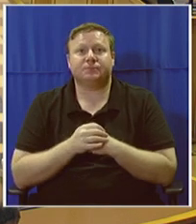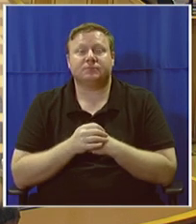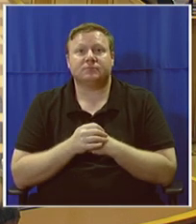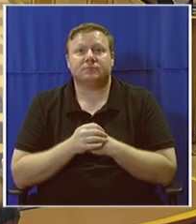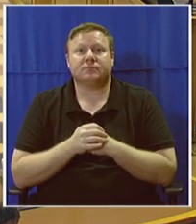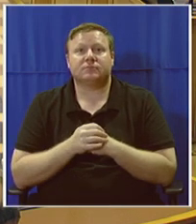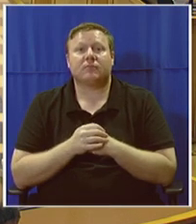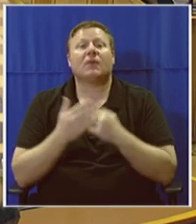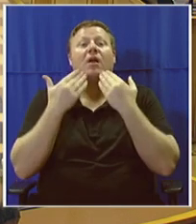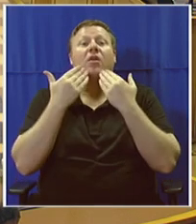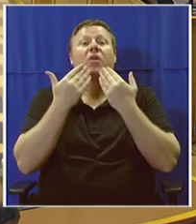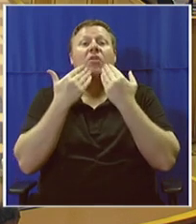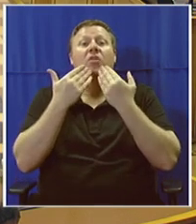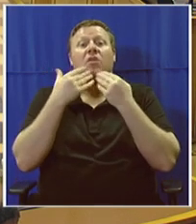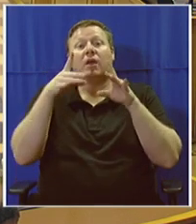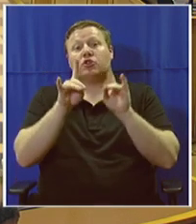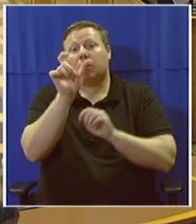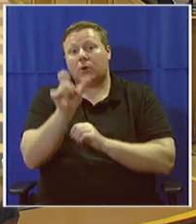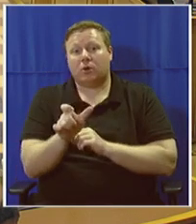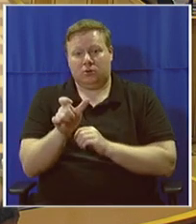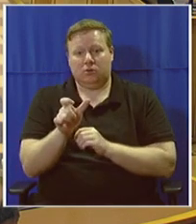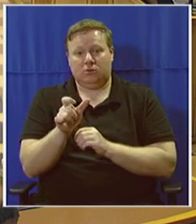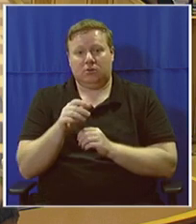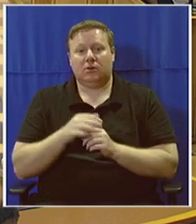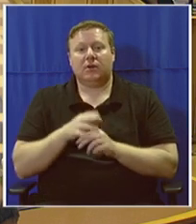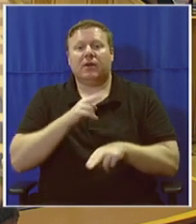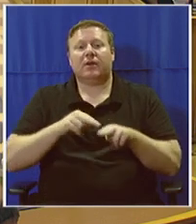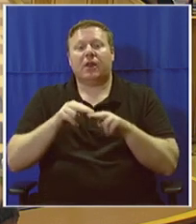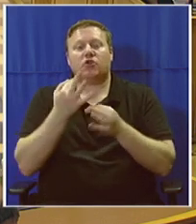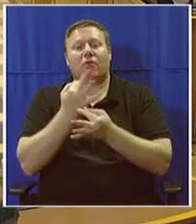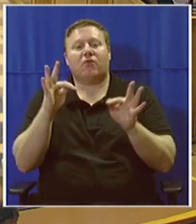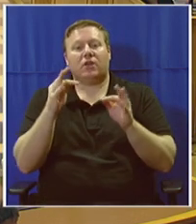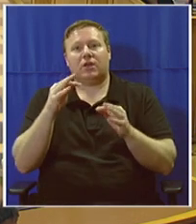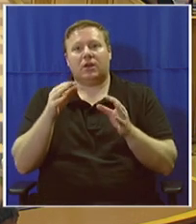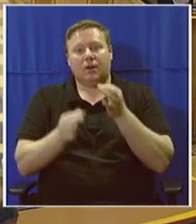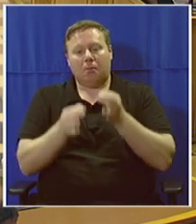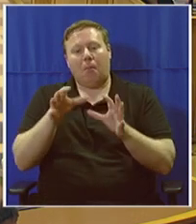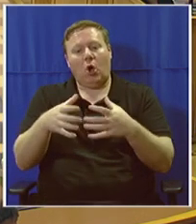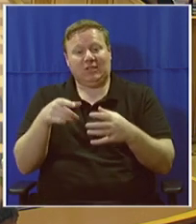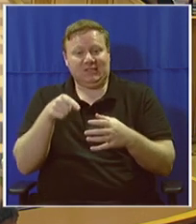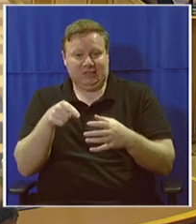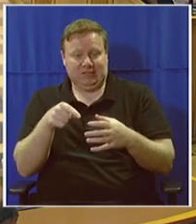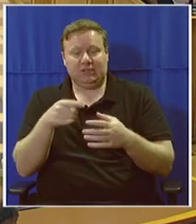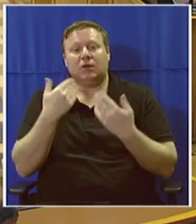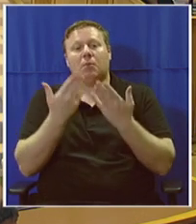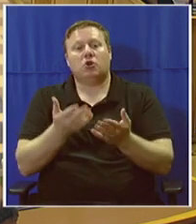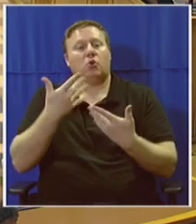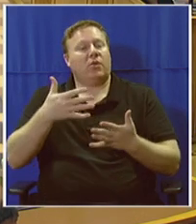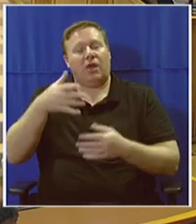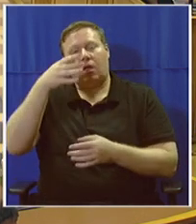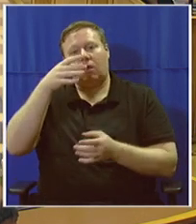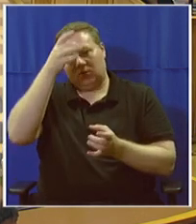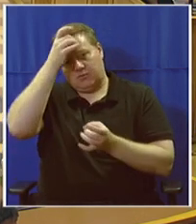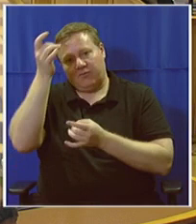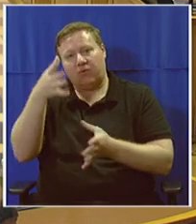Thank you, Chairperson. On behalf of the National Freedom Party, I move without notice for this House to note the increased selling